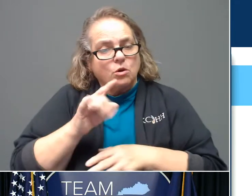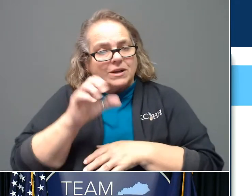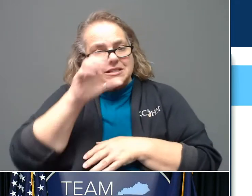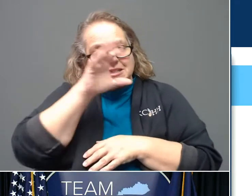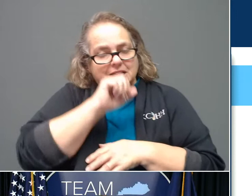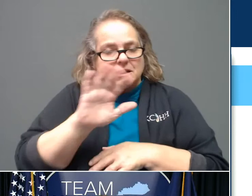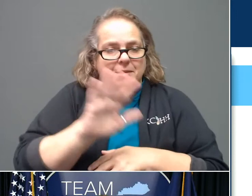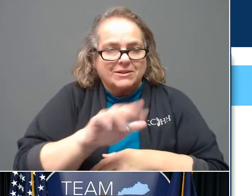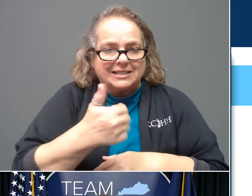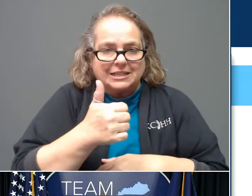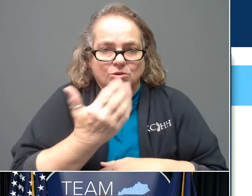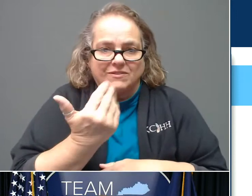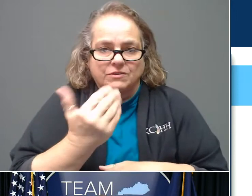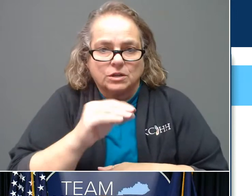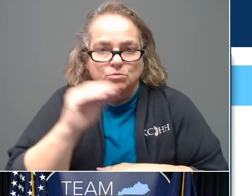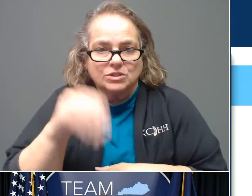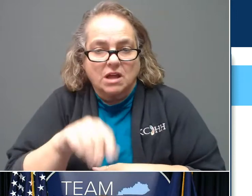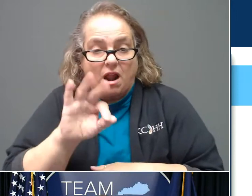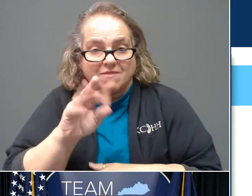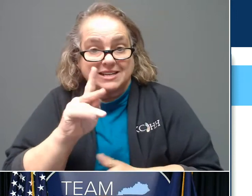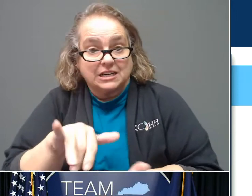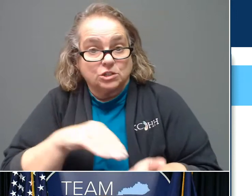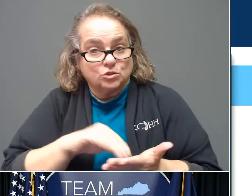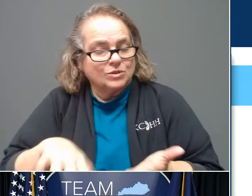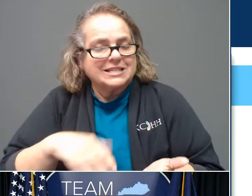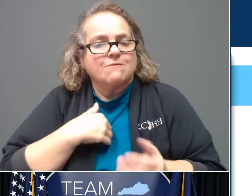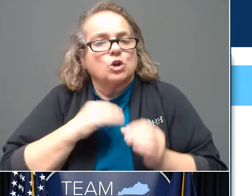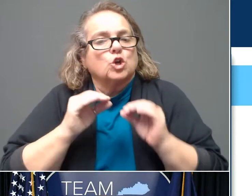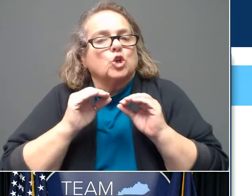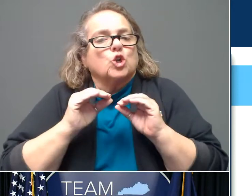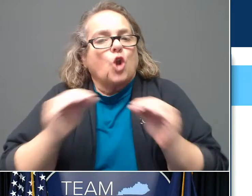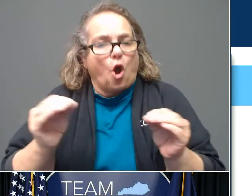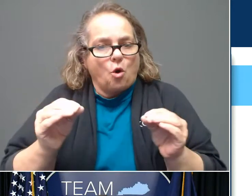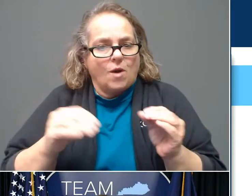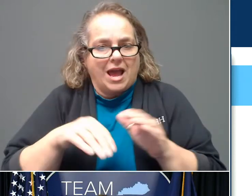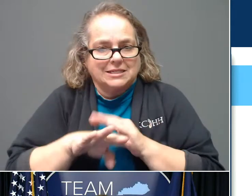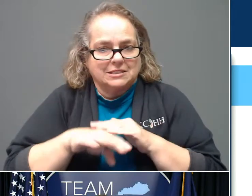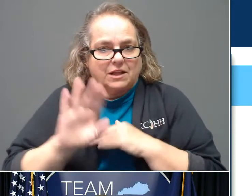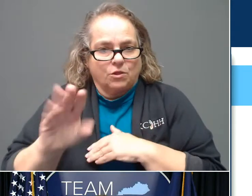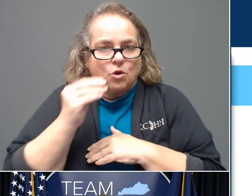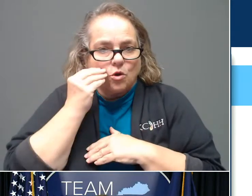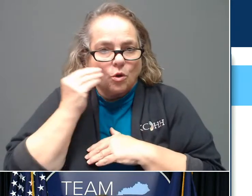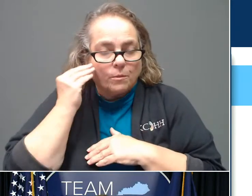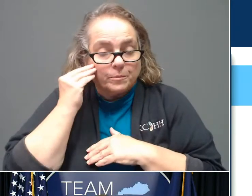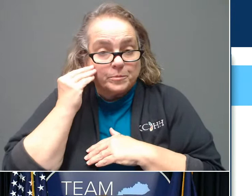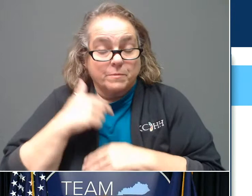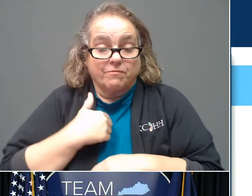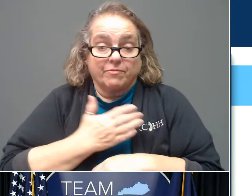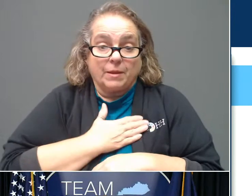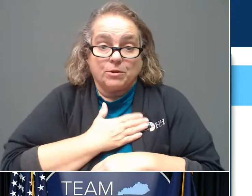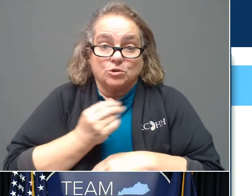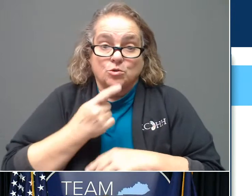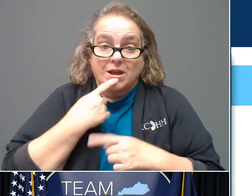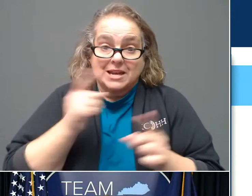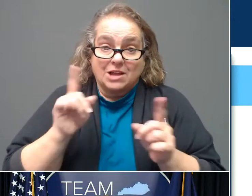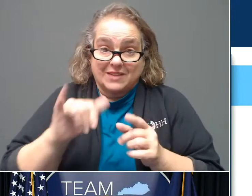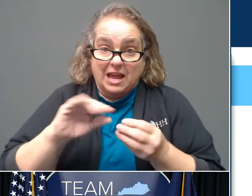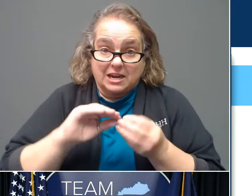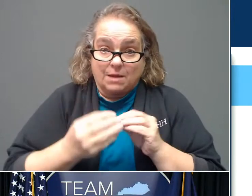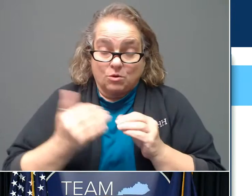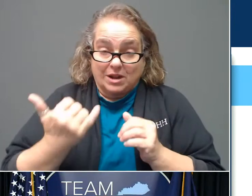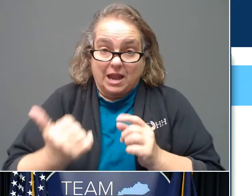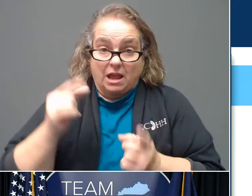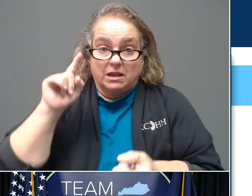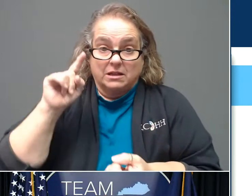15% of Kentucky students did not have access in their own homes. I'm happy to announce that that number is now declined to